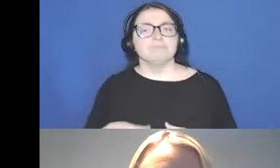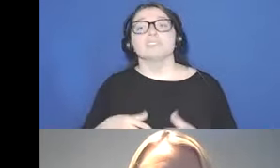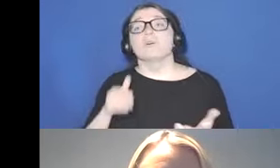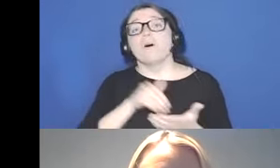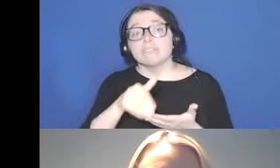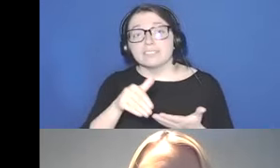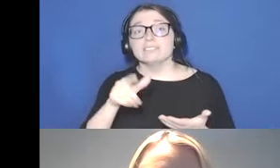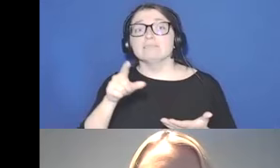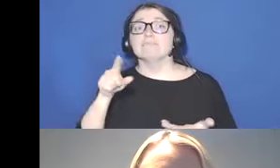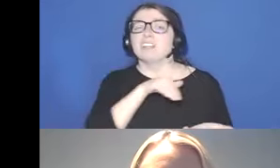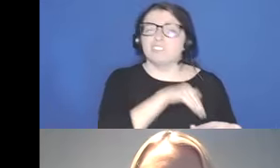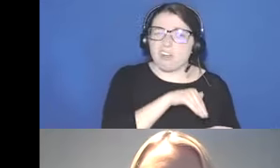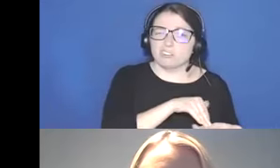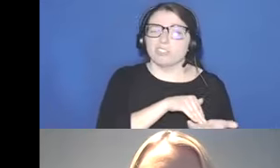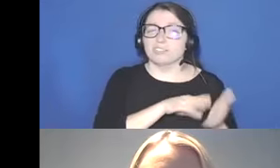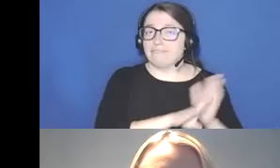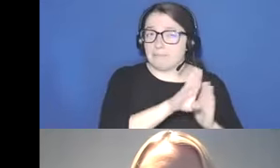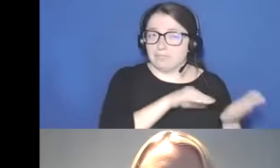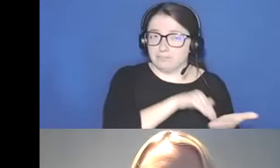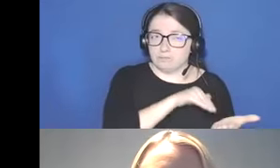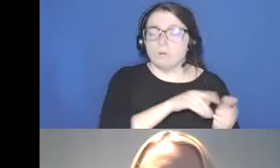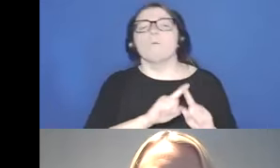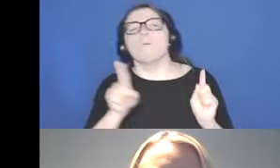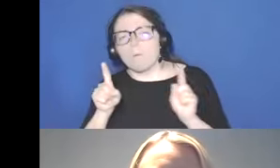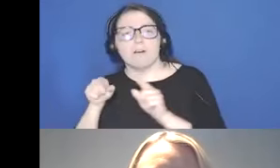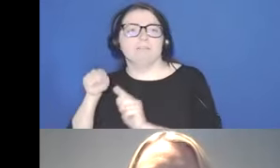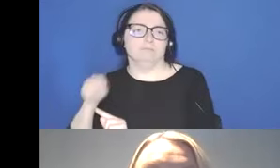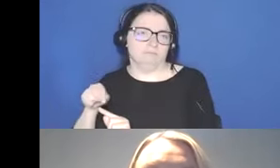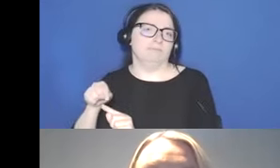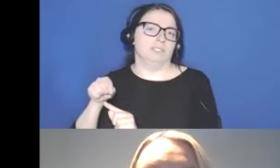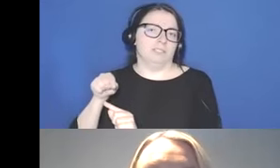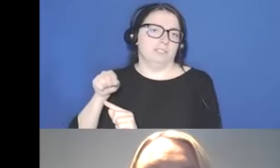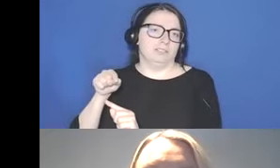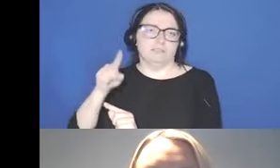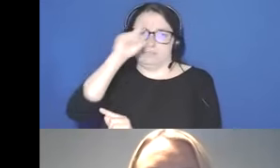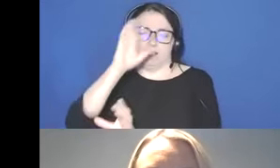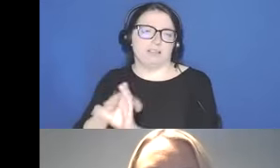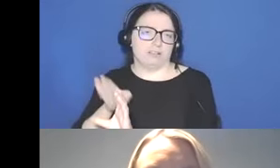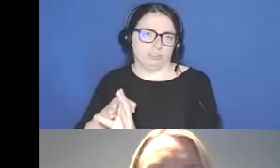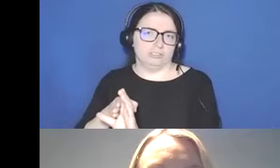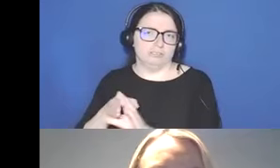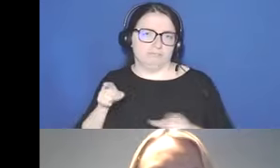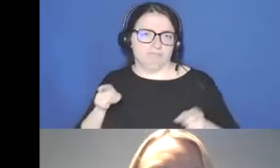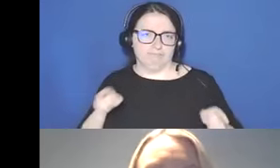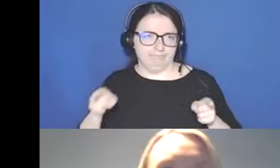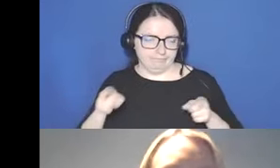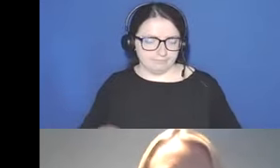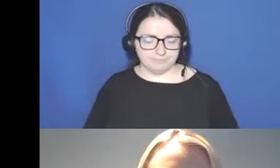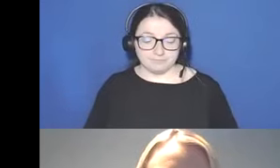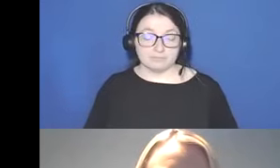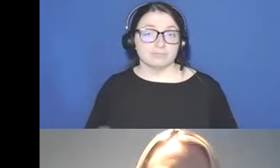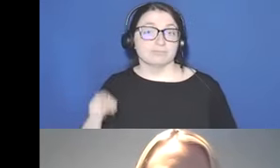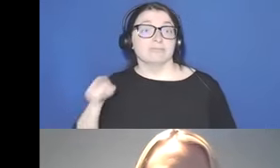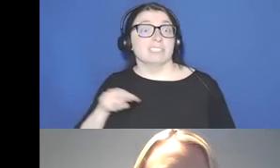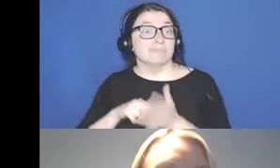type of provider who can diagnose autism. And really, you know, but I don't want to say like all psychologists